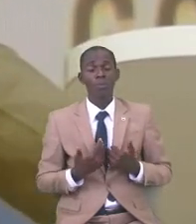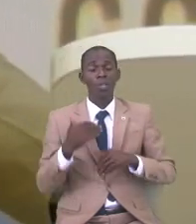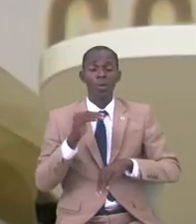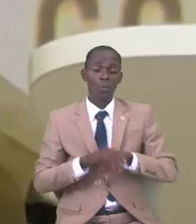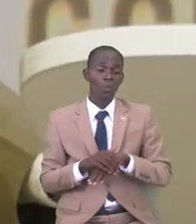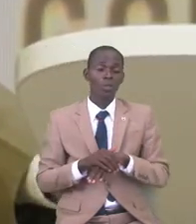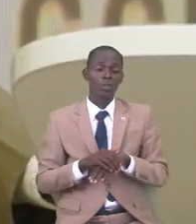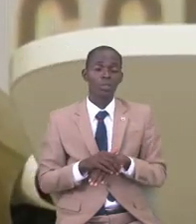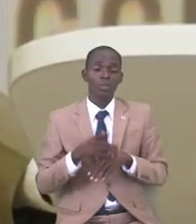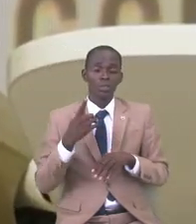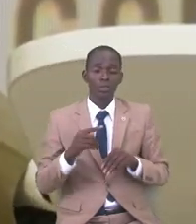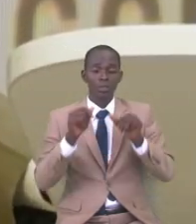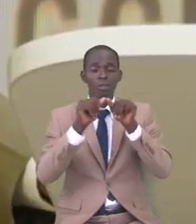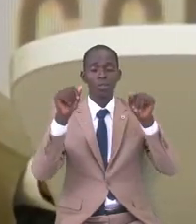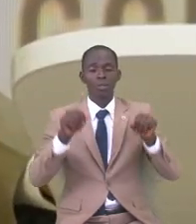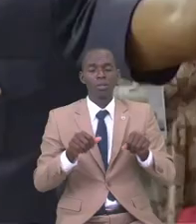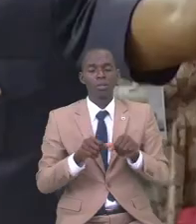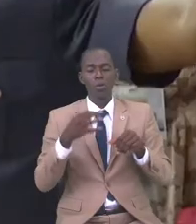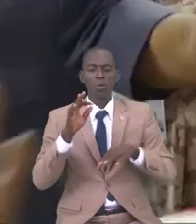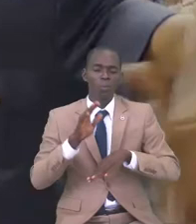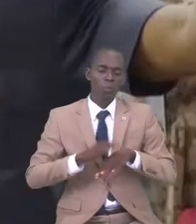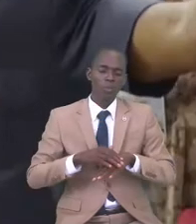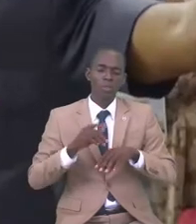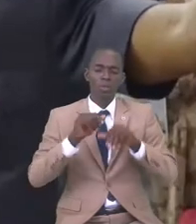upon the altar of every heart.